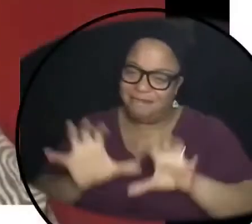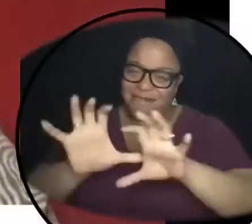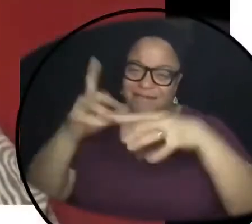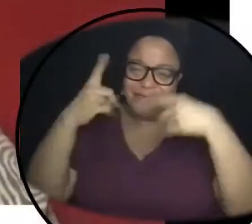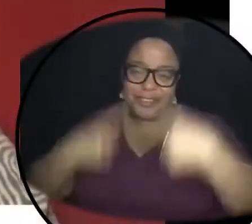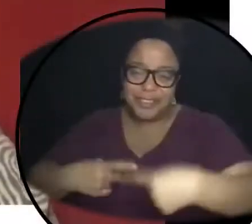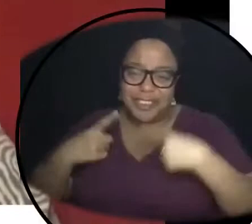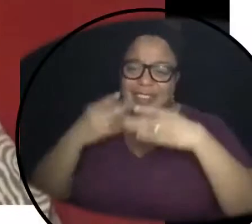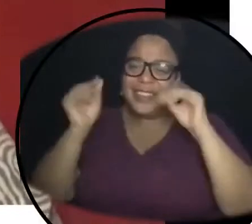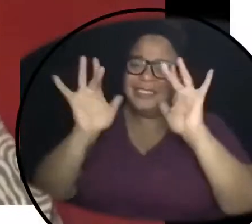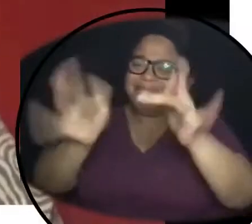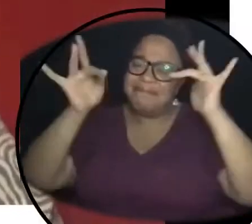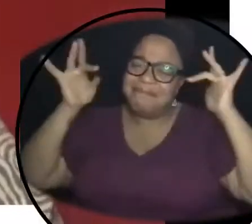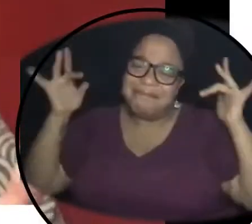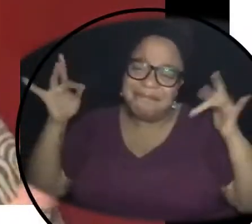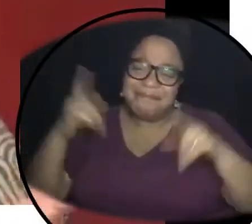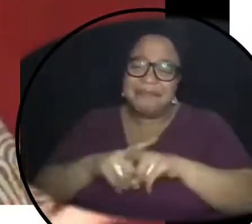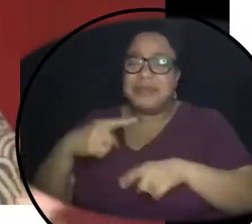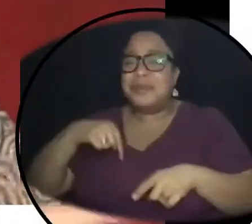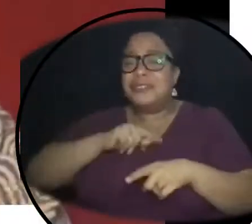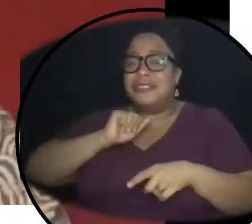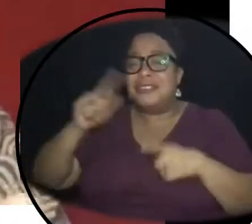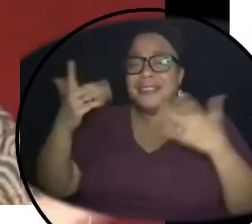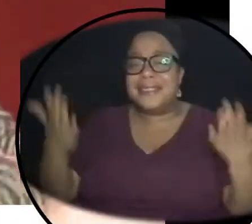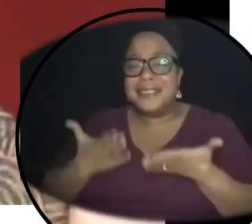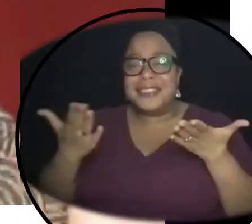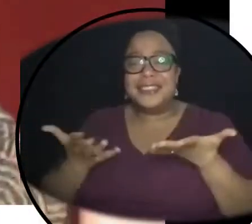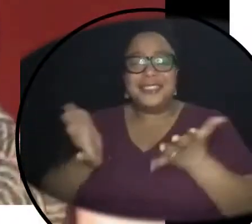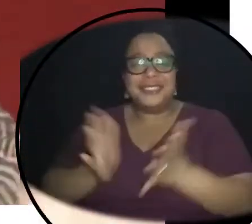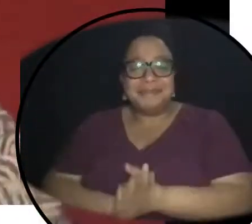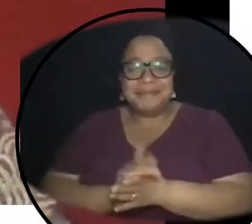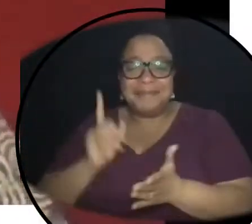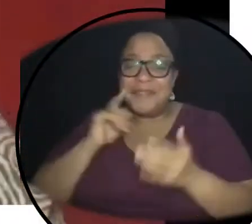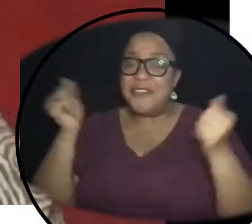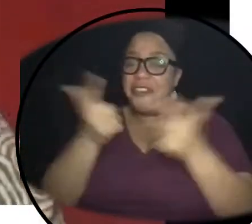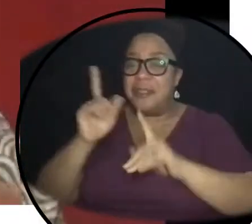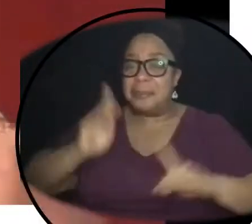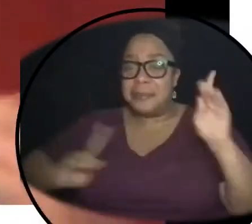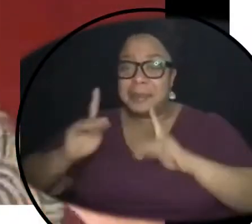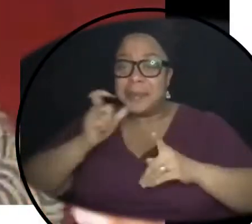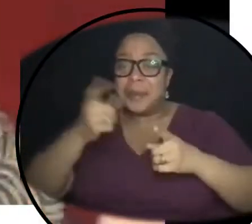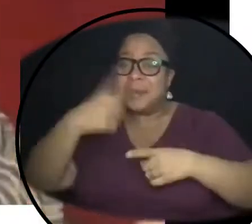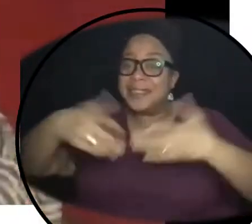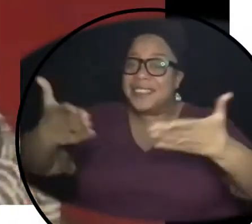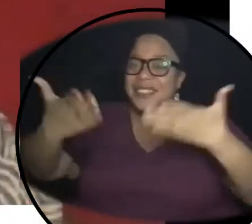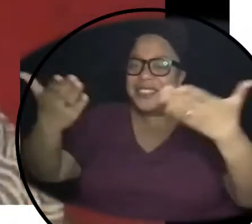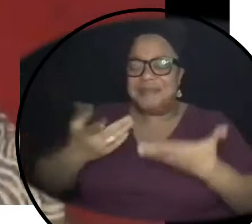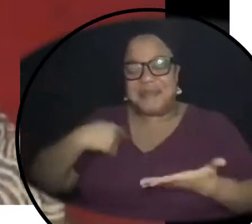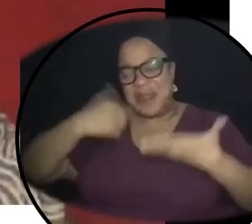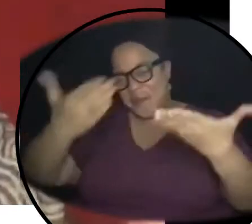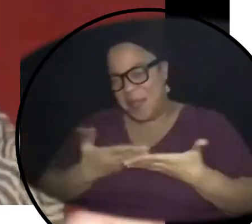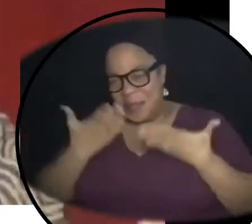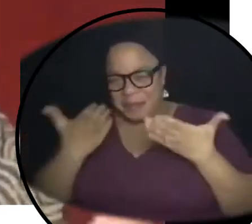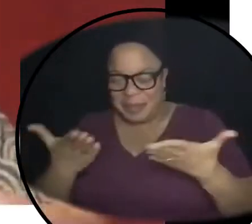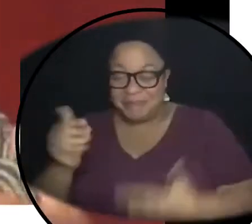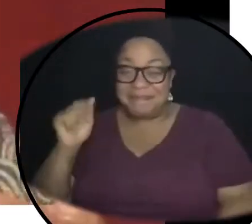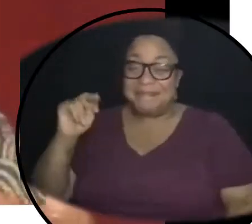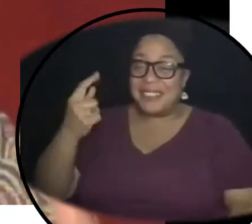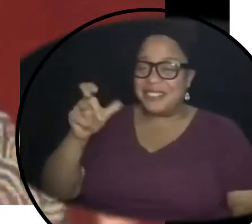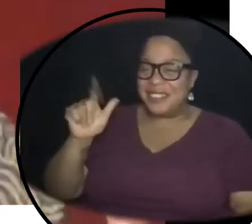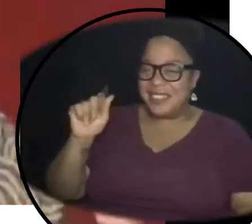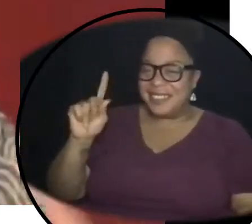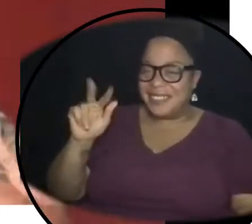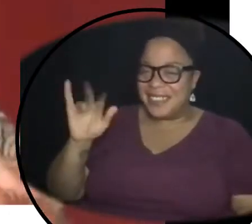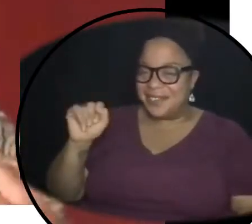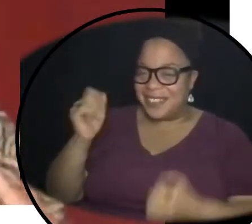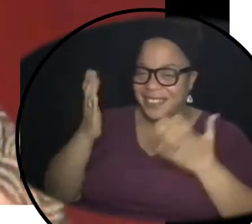how honored I am. I'm going to take the conversation outside of the U.S. and towards the Black Mediterranean, because that is where